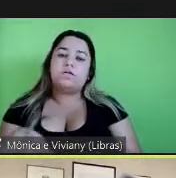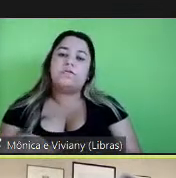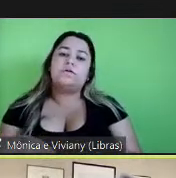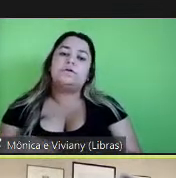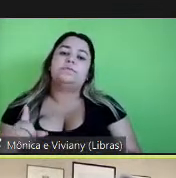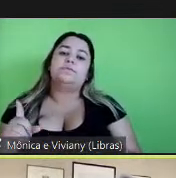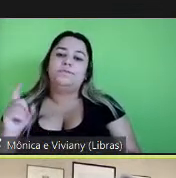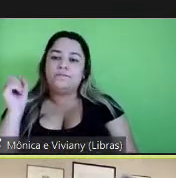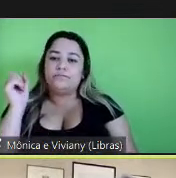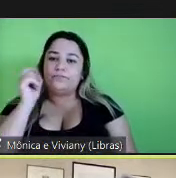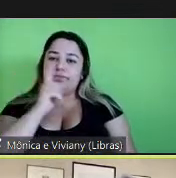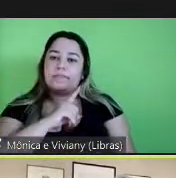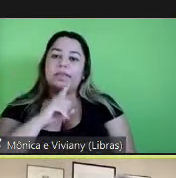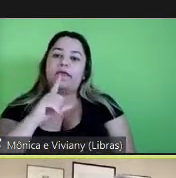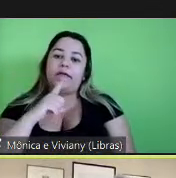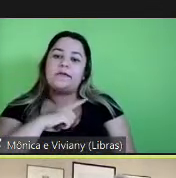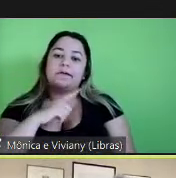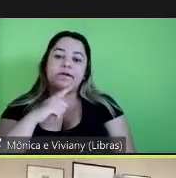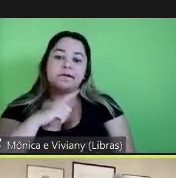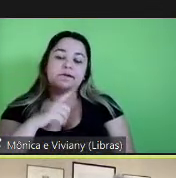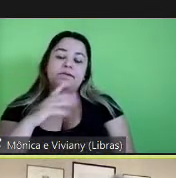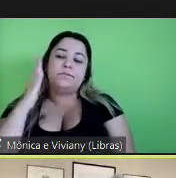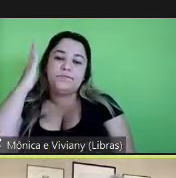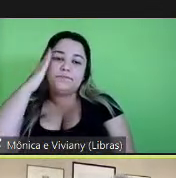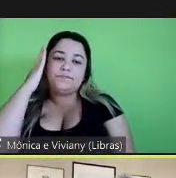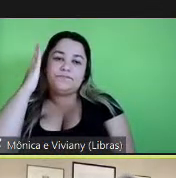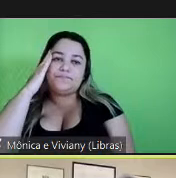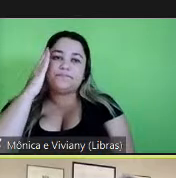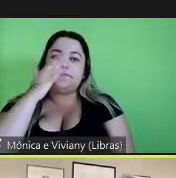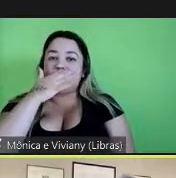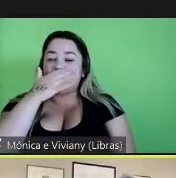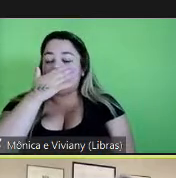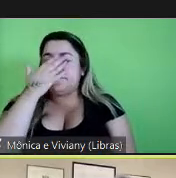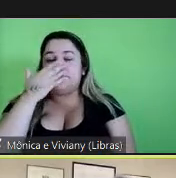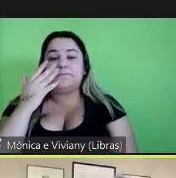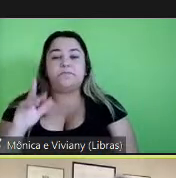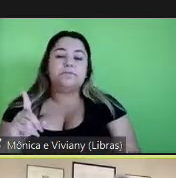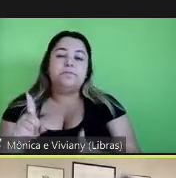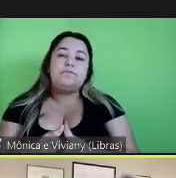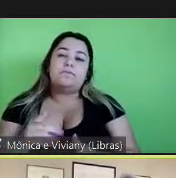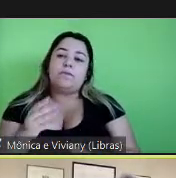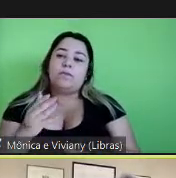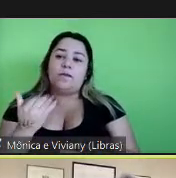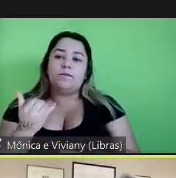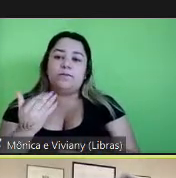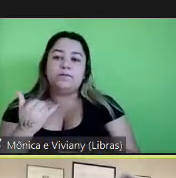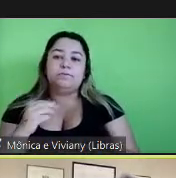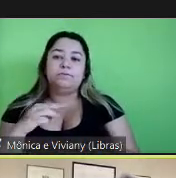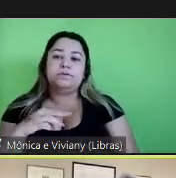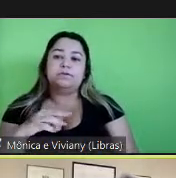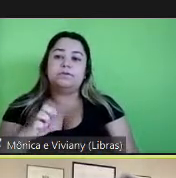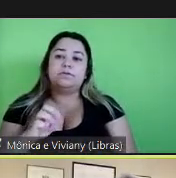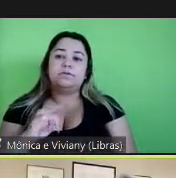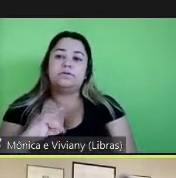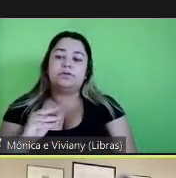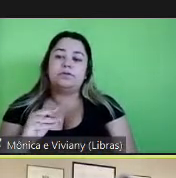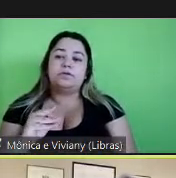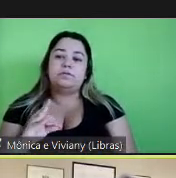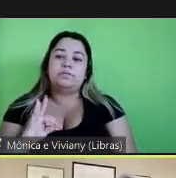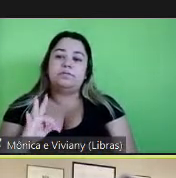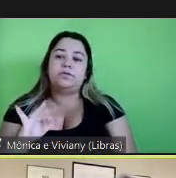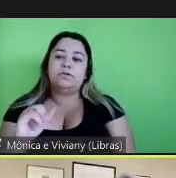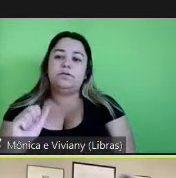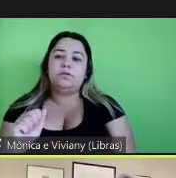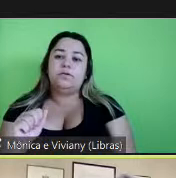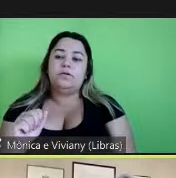of obesity, mentioned here as the mental, mechanical, metabolic, and monetary, and also trying